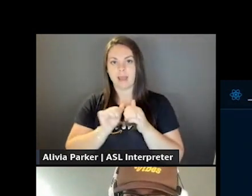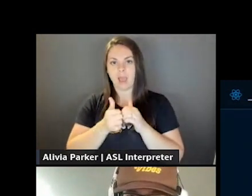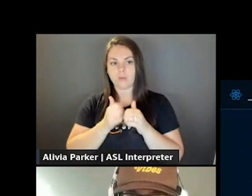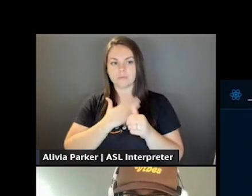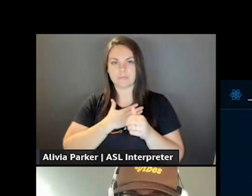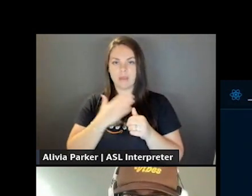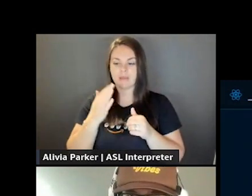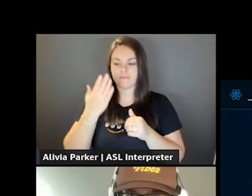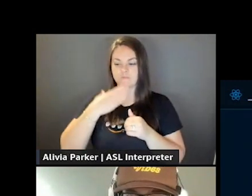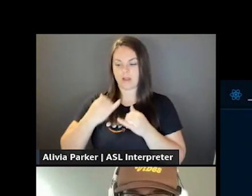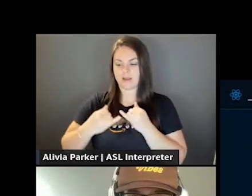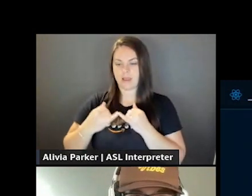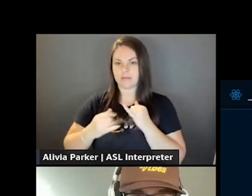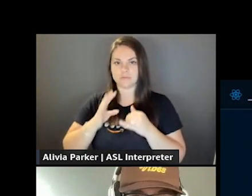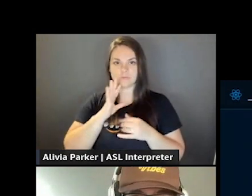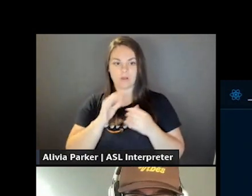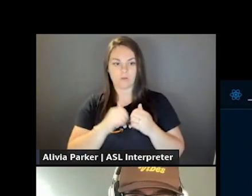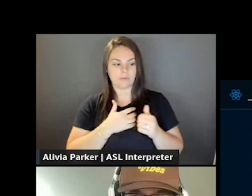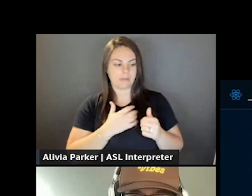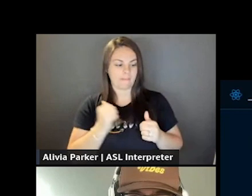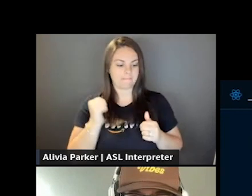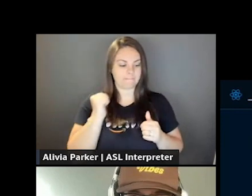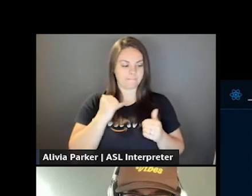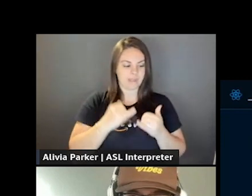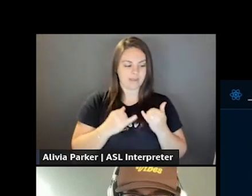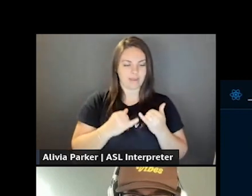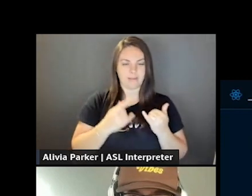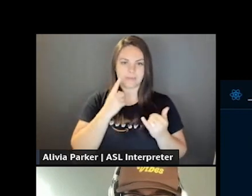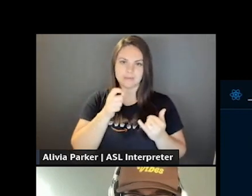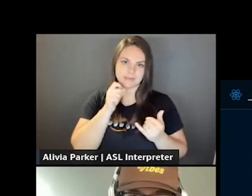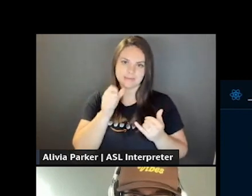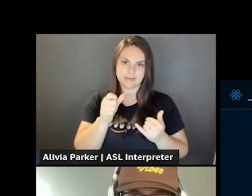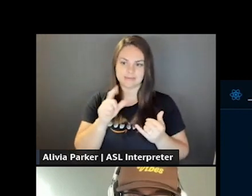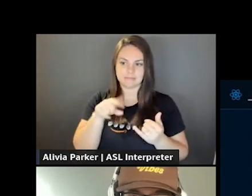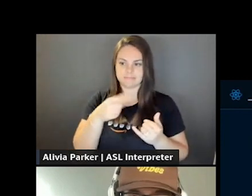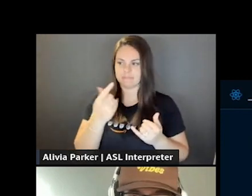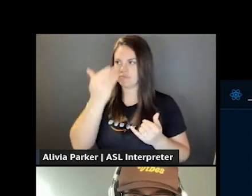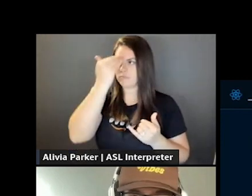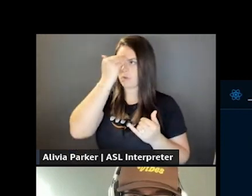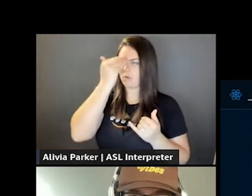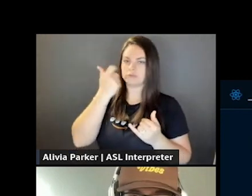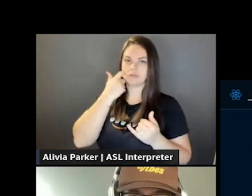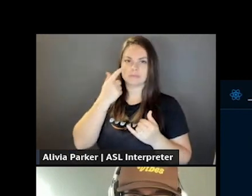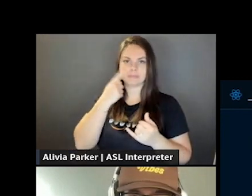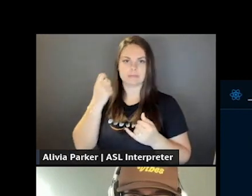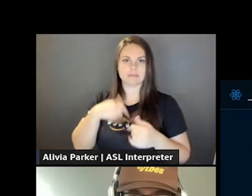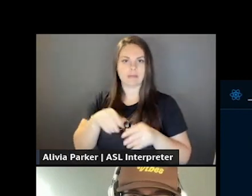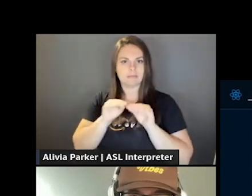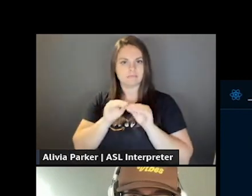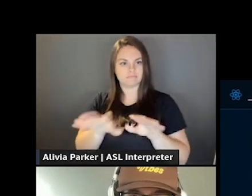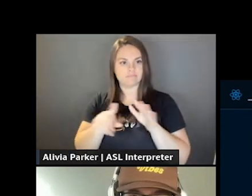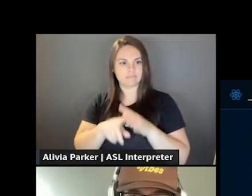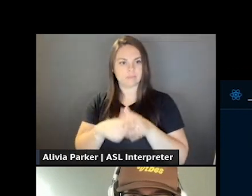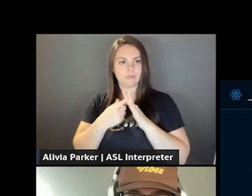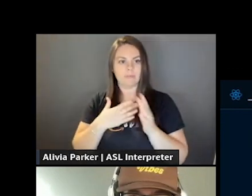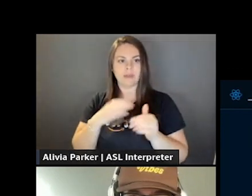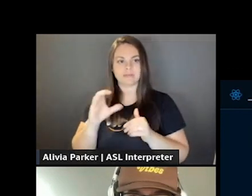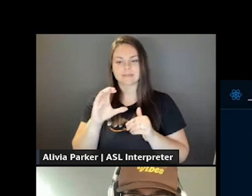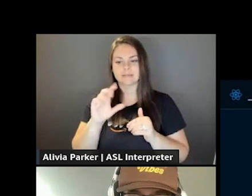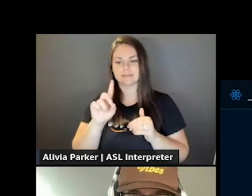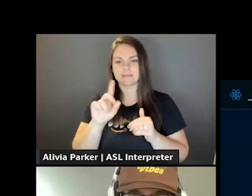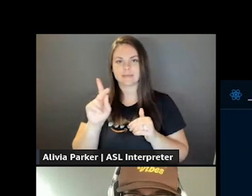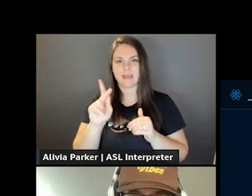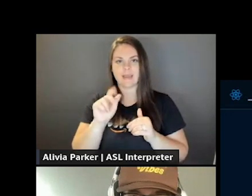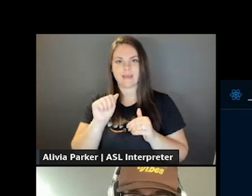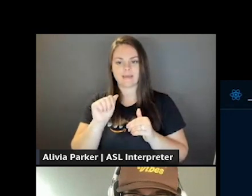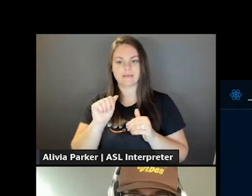actually talk to my backend? Because it doesn't just know just because I deployed my CDK application, right? That's where the Amplify